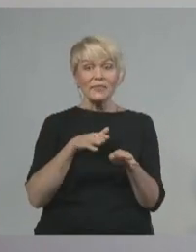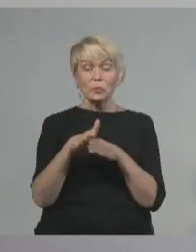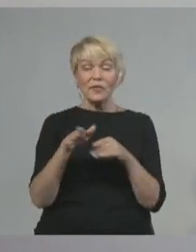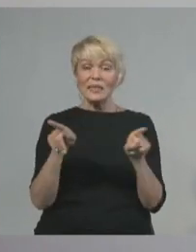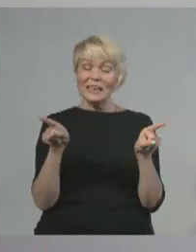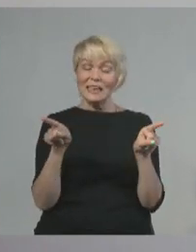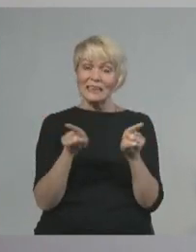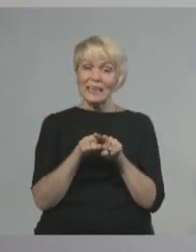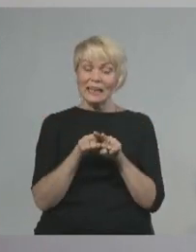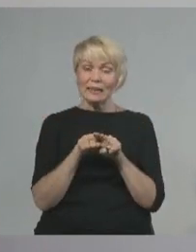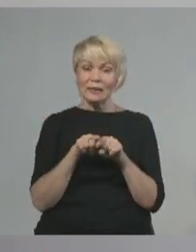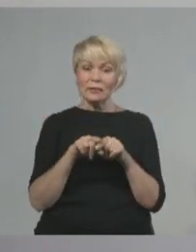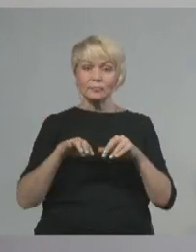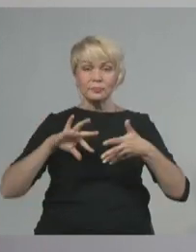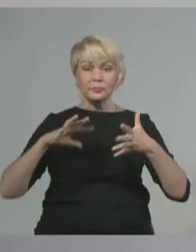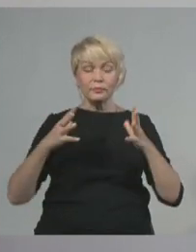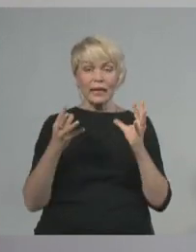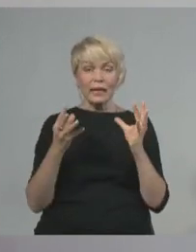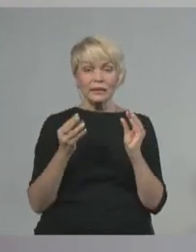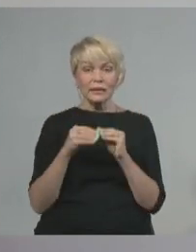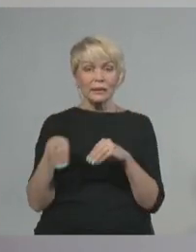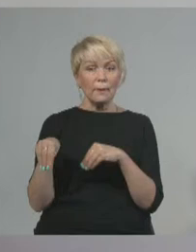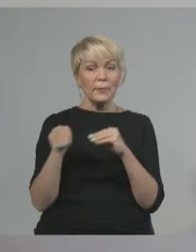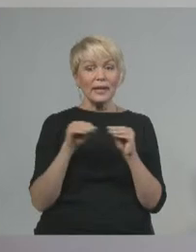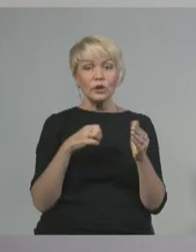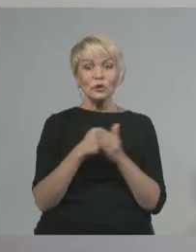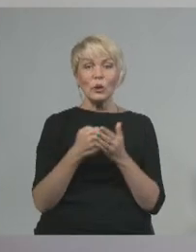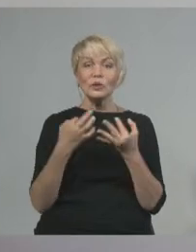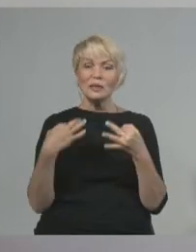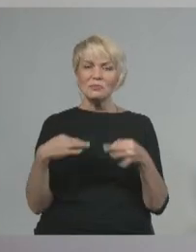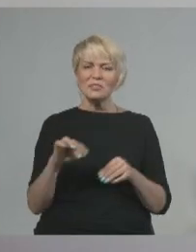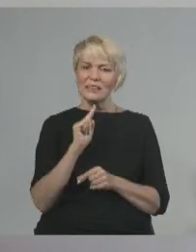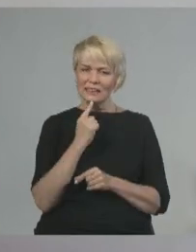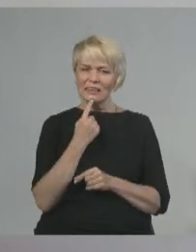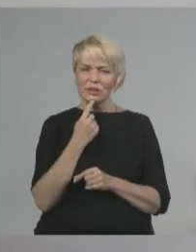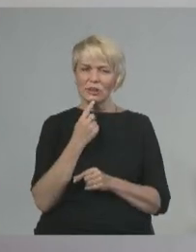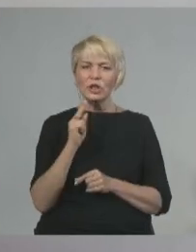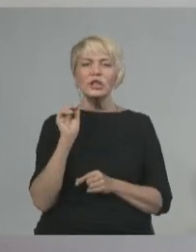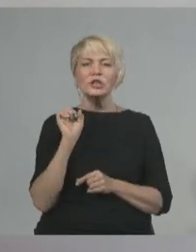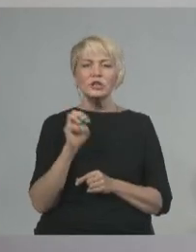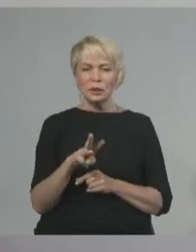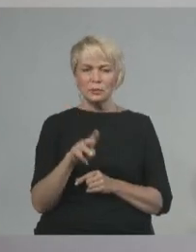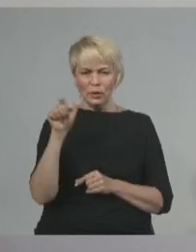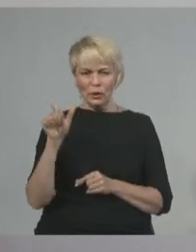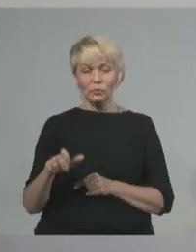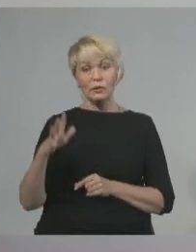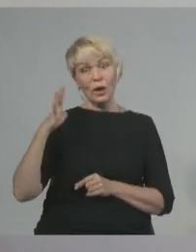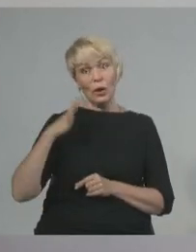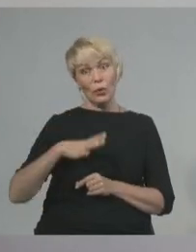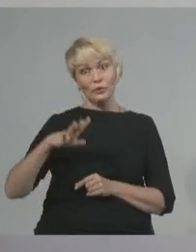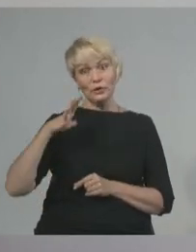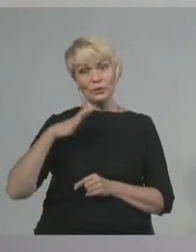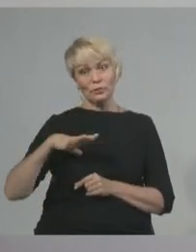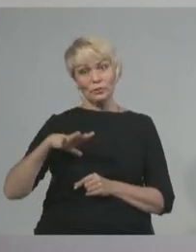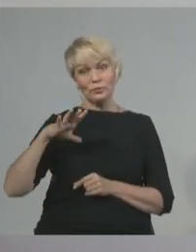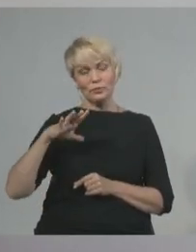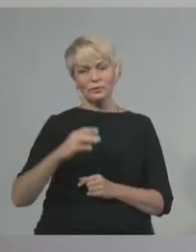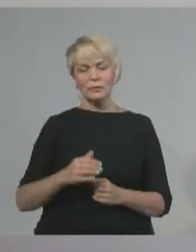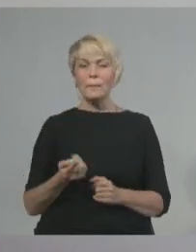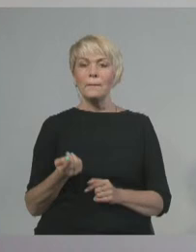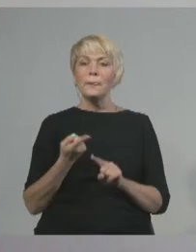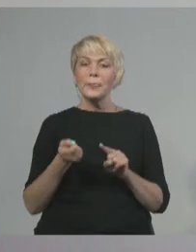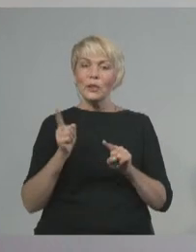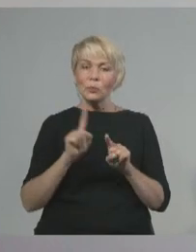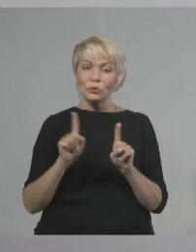been what is expected because people talent has not been formed let's say educational systems